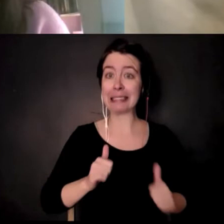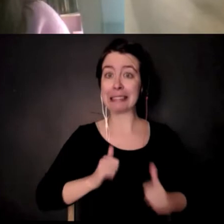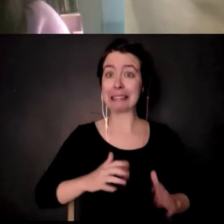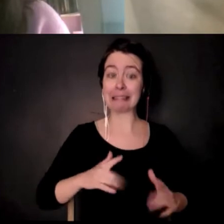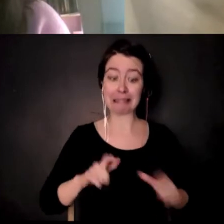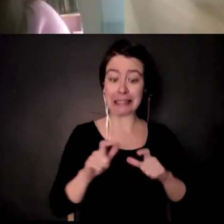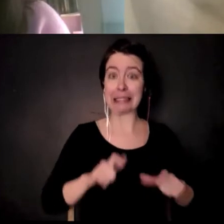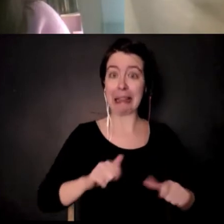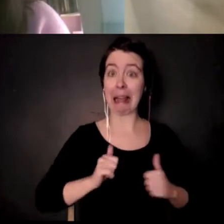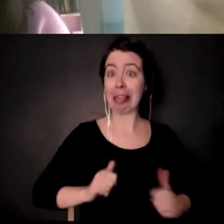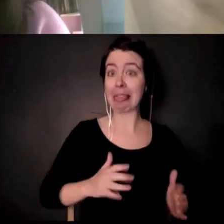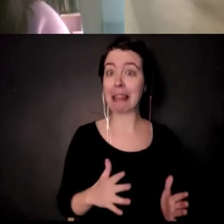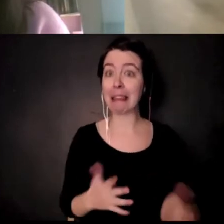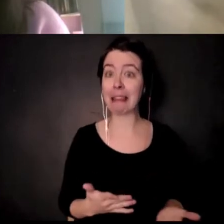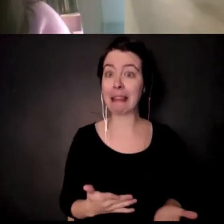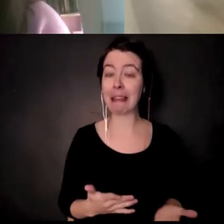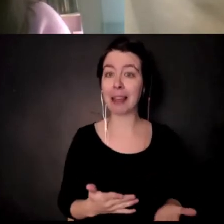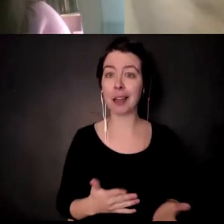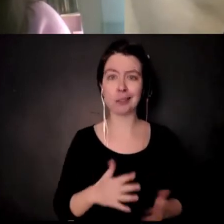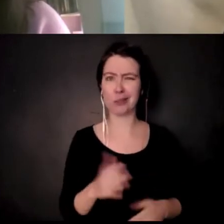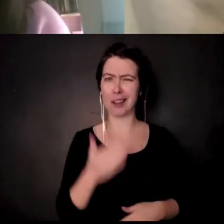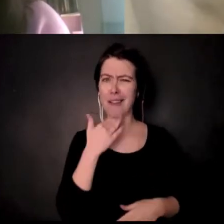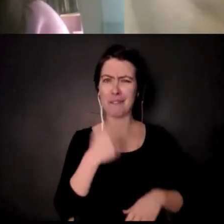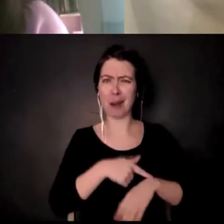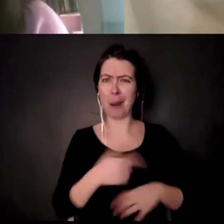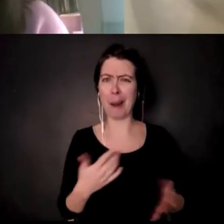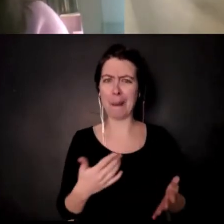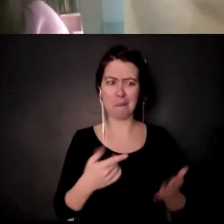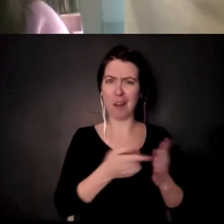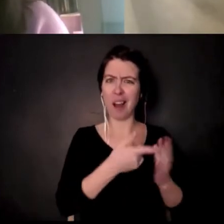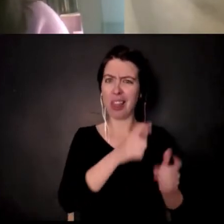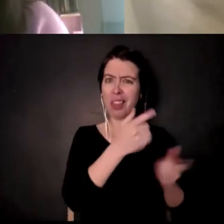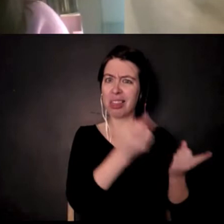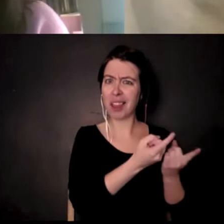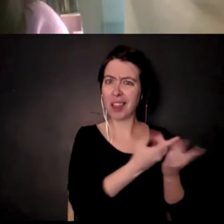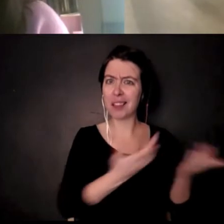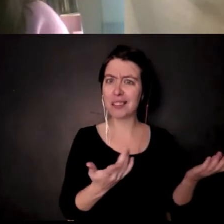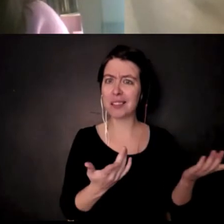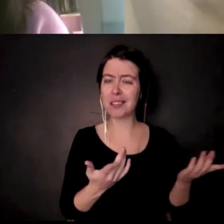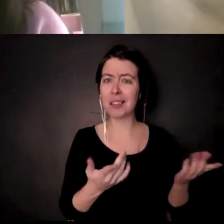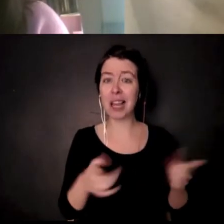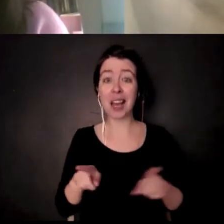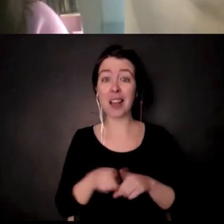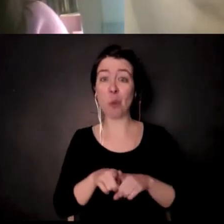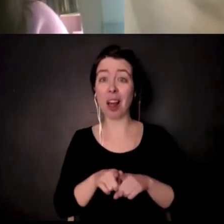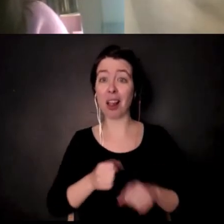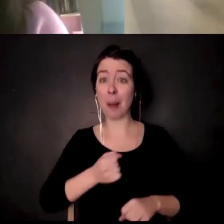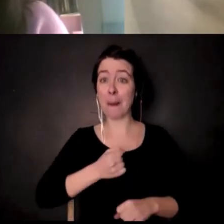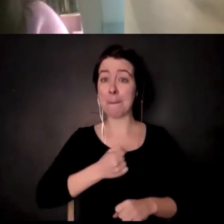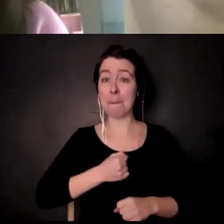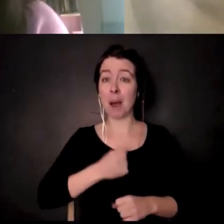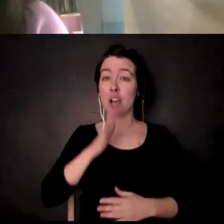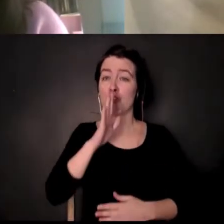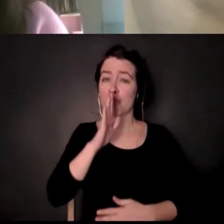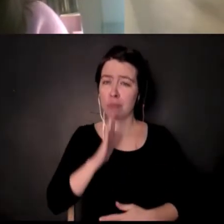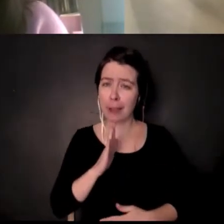that and being with my grandma, and also processing my grief. So that was the first point where I started to